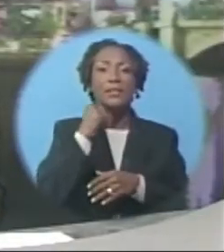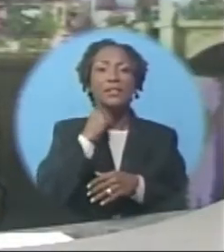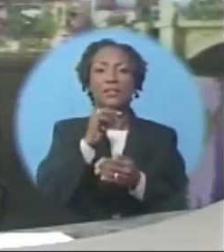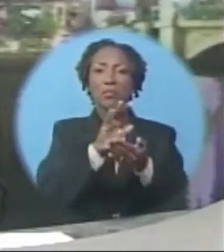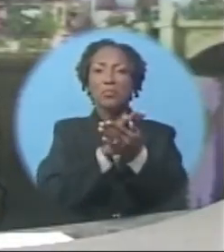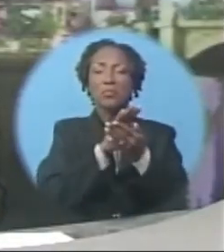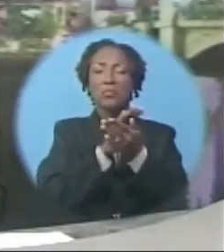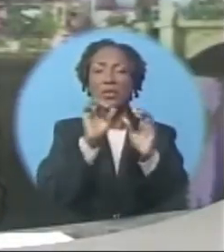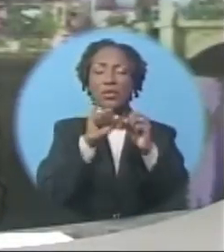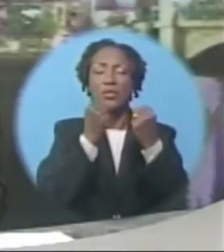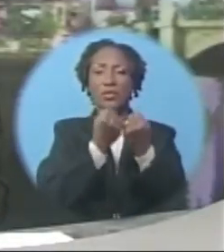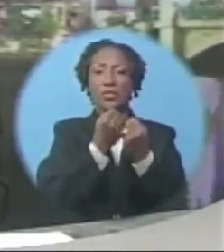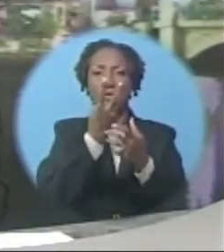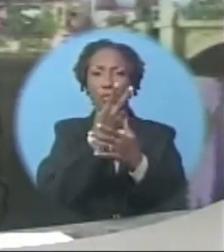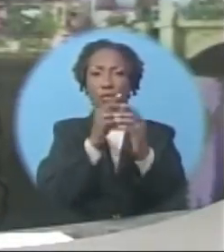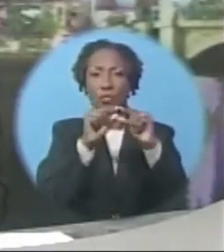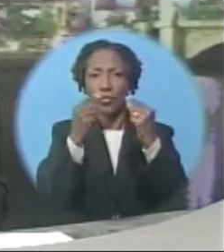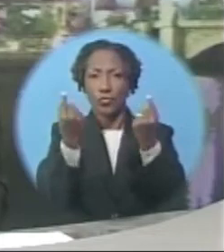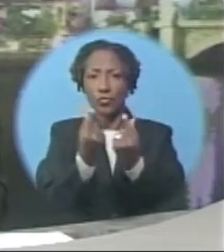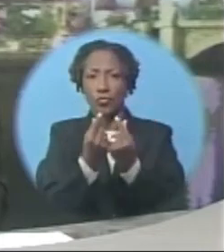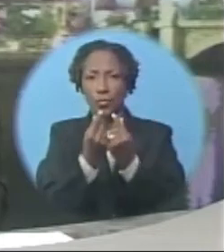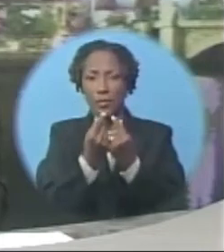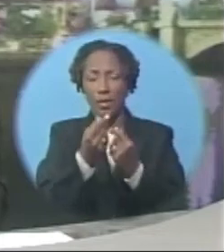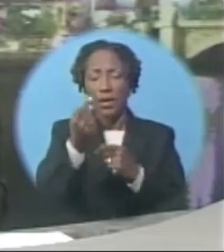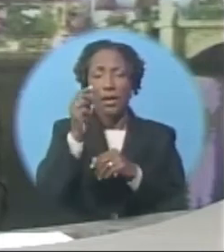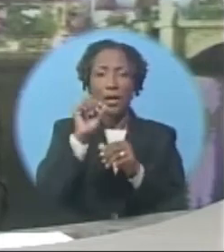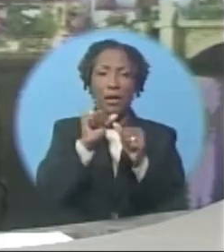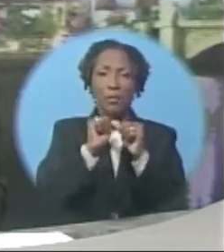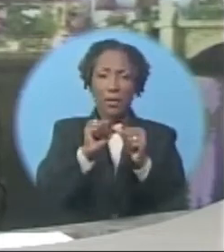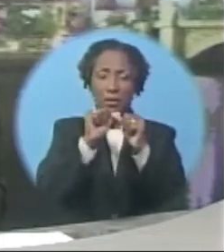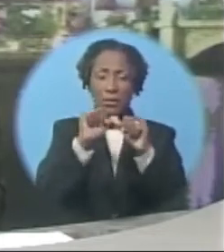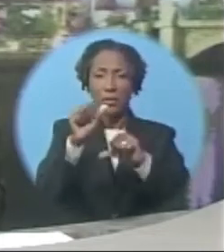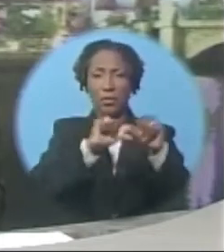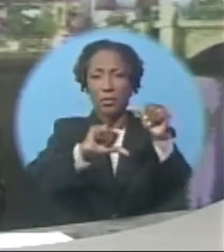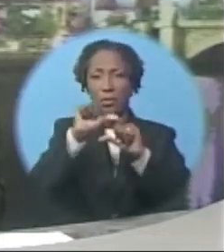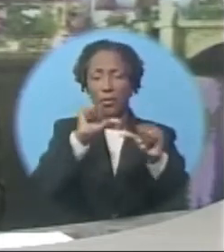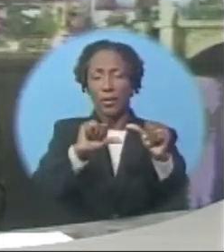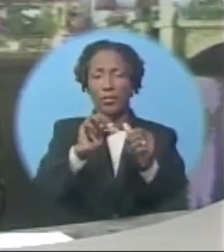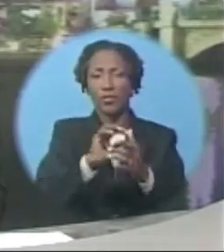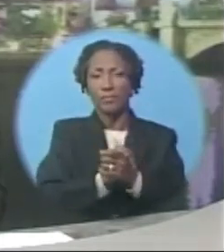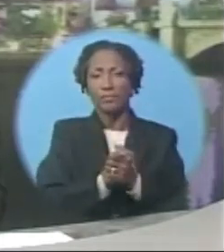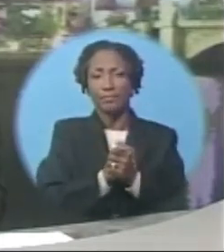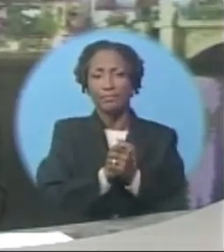their continued cooperation despite the challenging times.